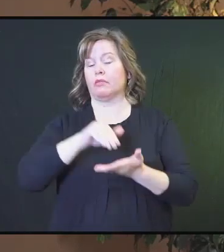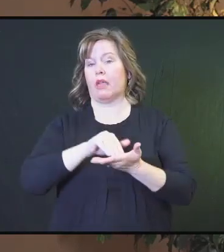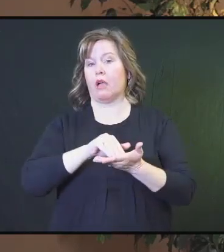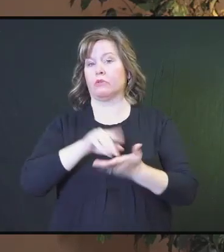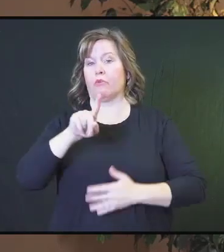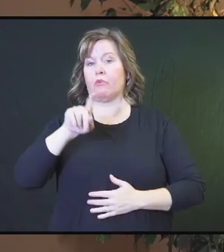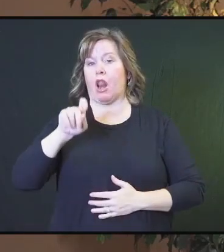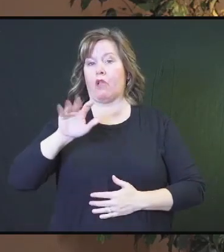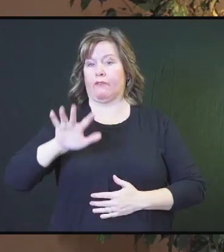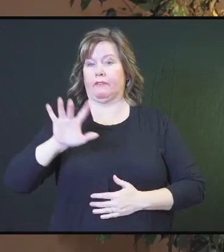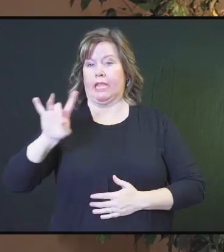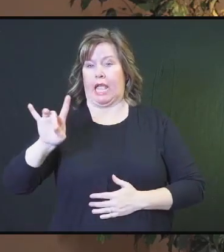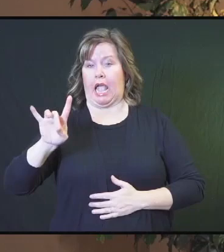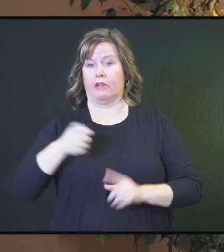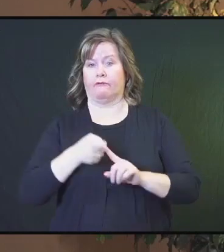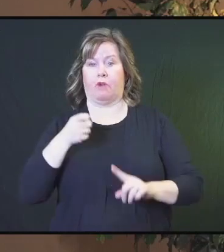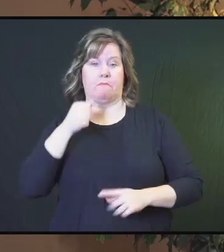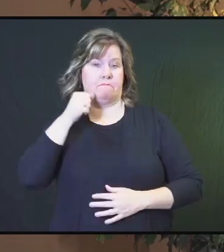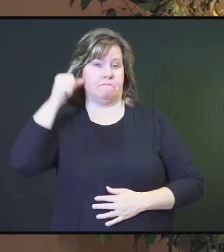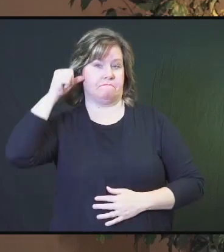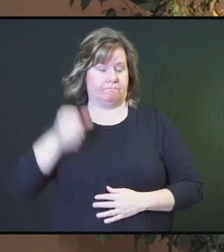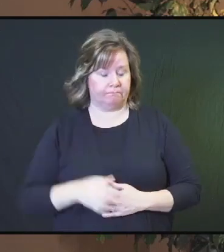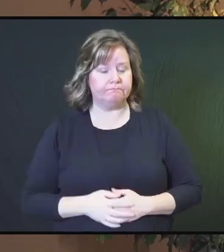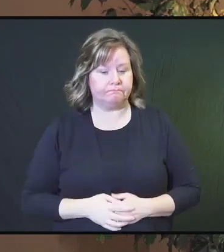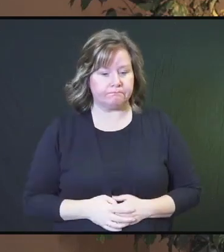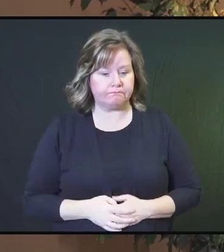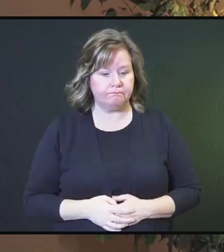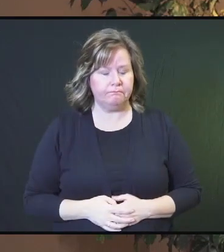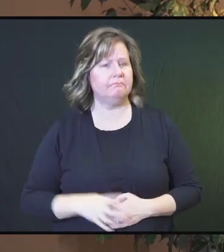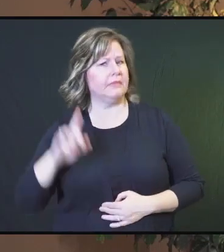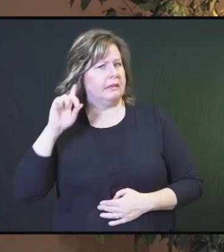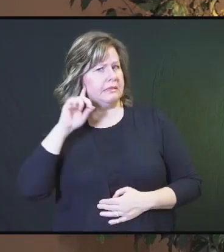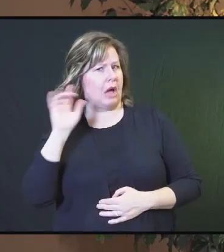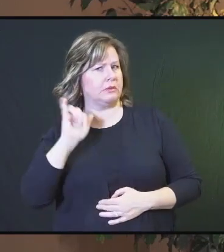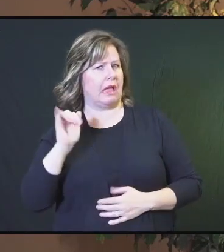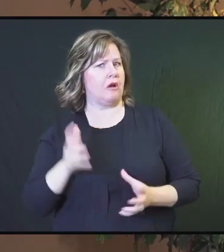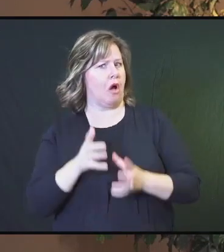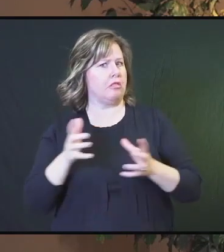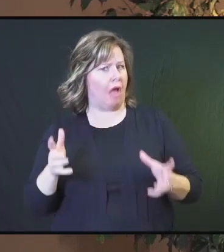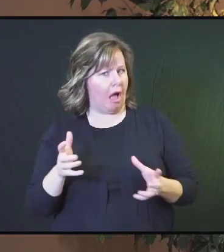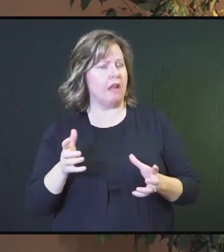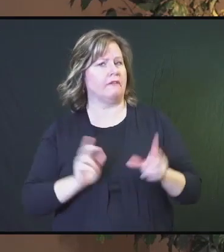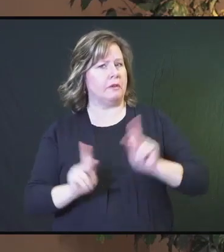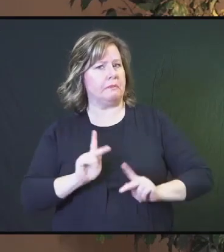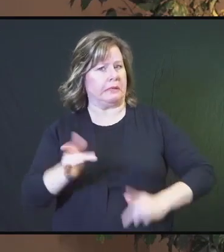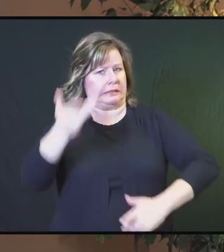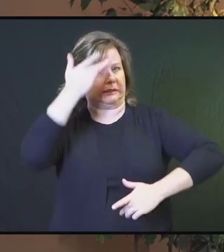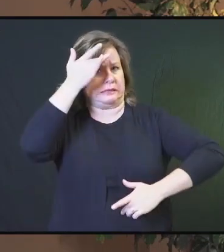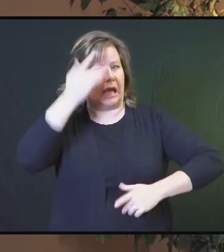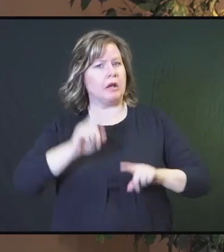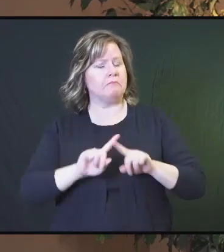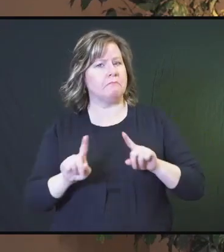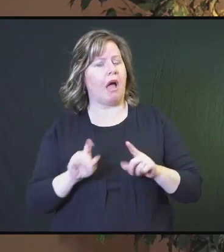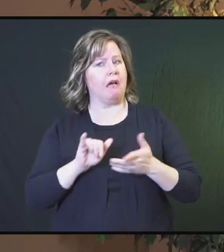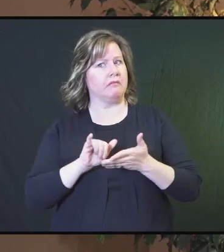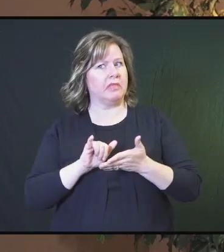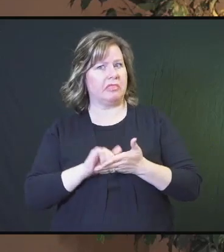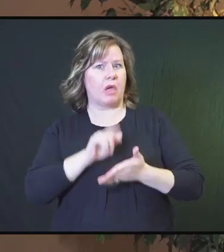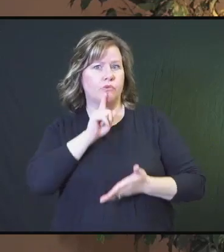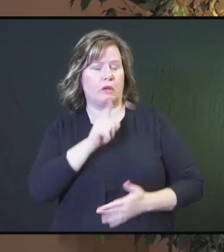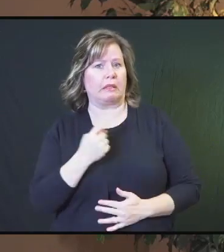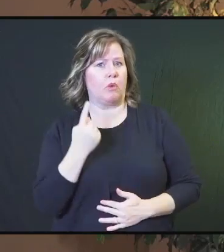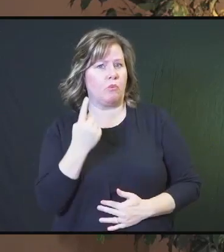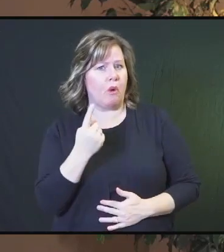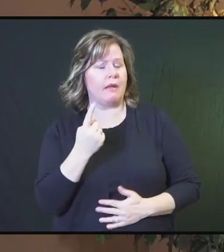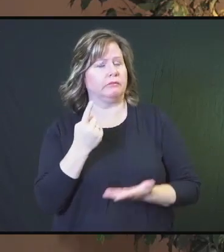1,158 over the previous day. Sounds like a lot of cases, but in actuality, that's one of the smaller numbers of increase that